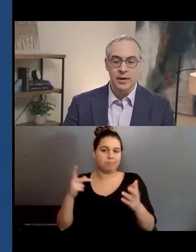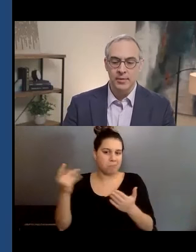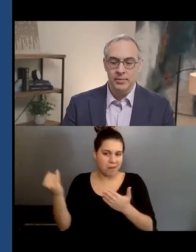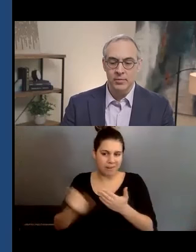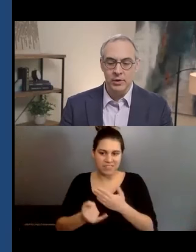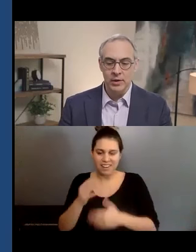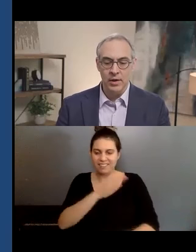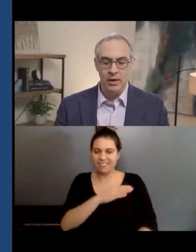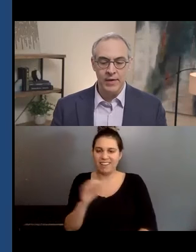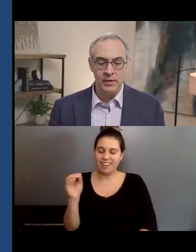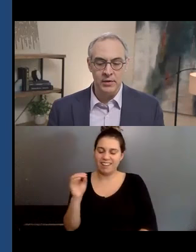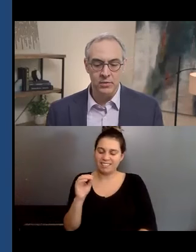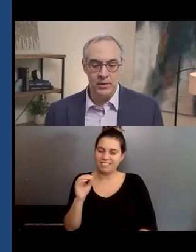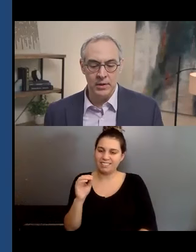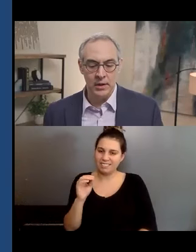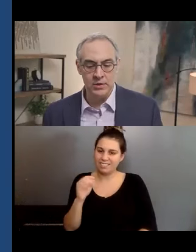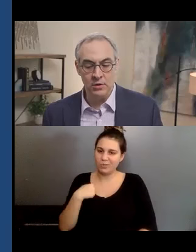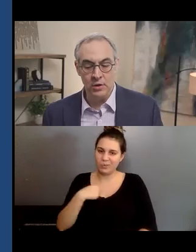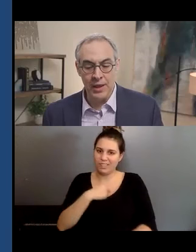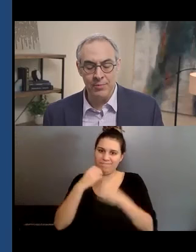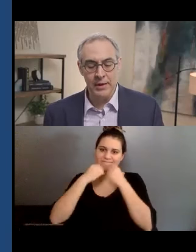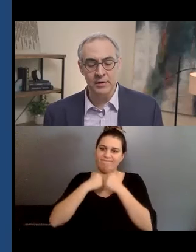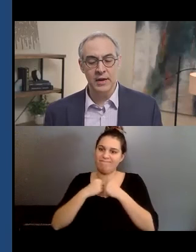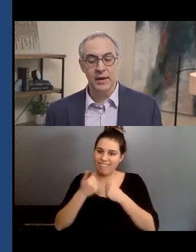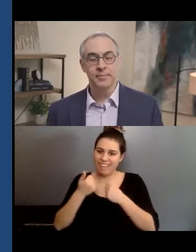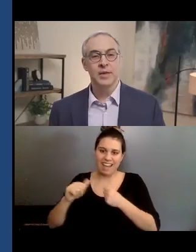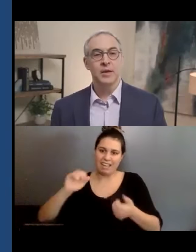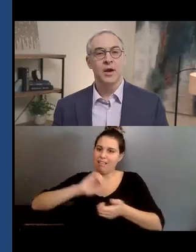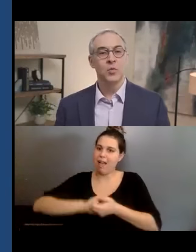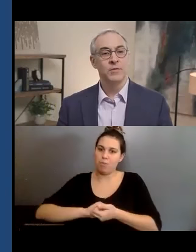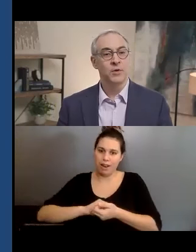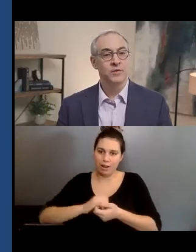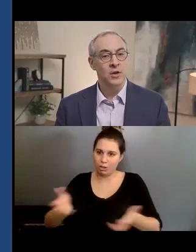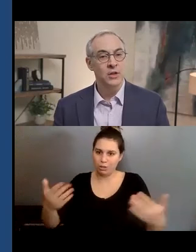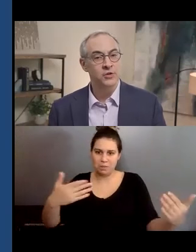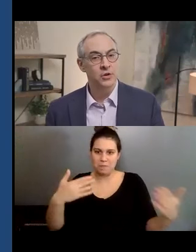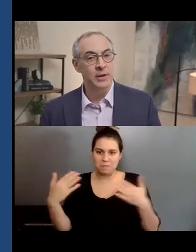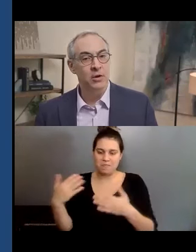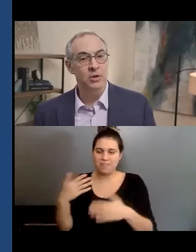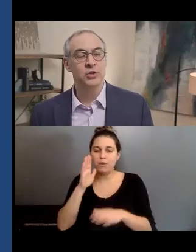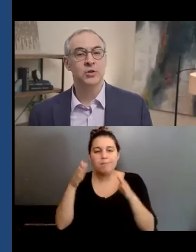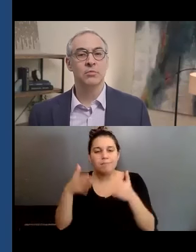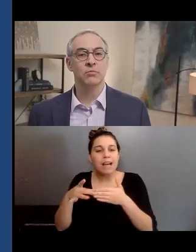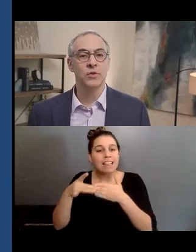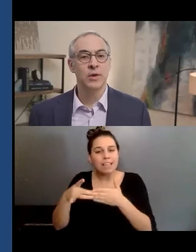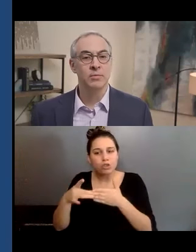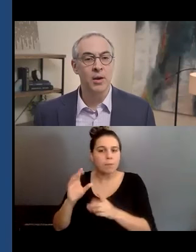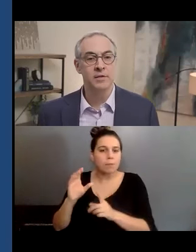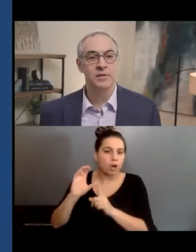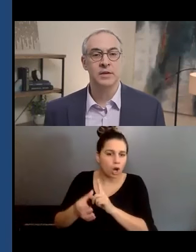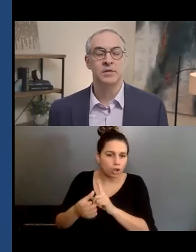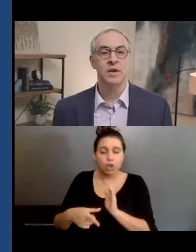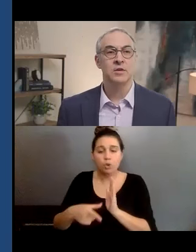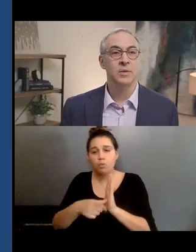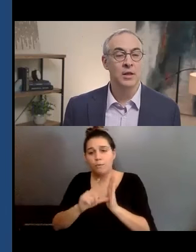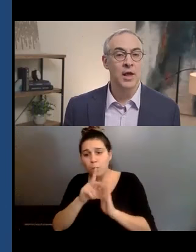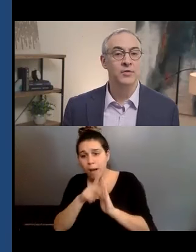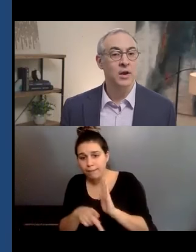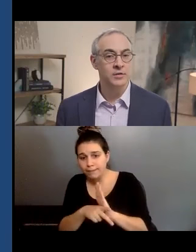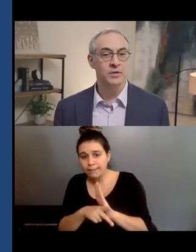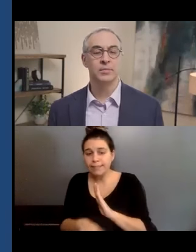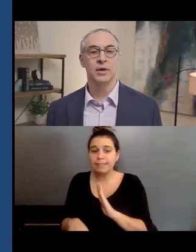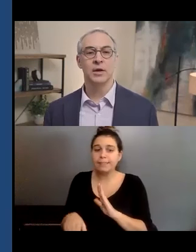really value additional collaborators in it. We'll be focusing on leadership and culture, reviewing policies, doing